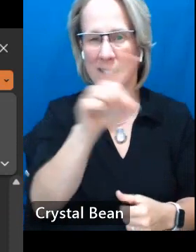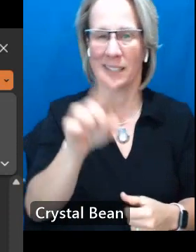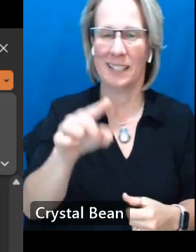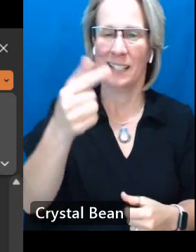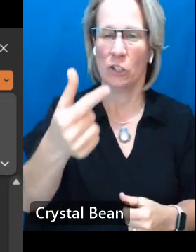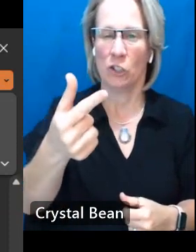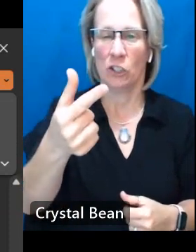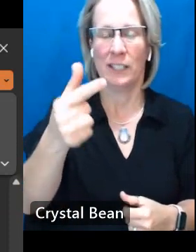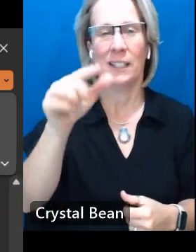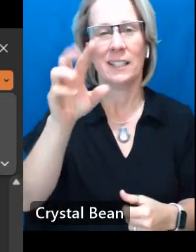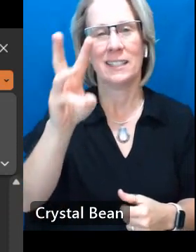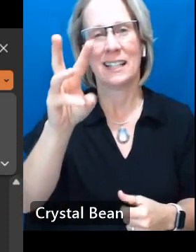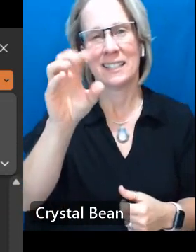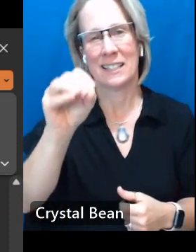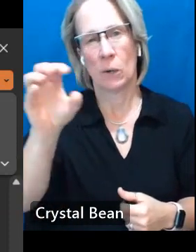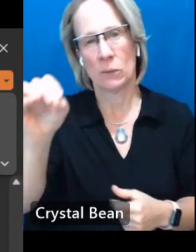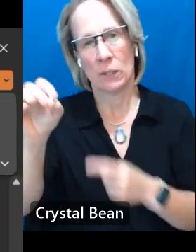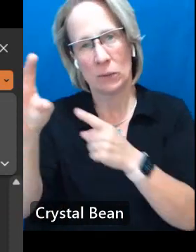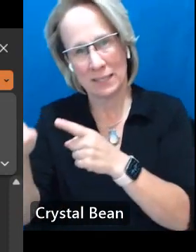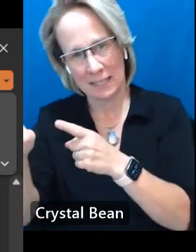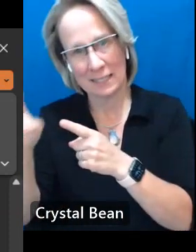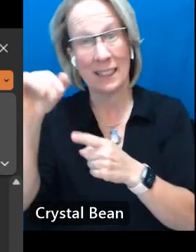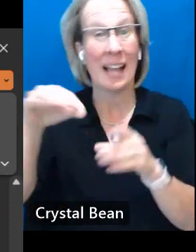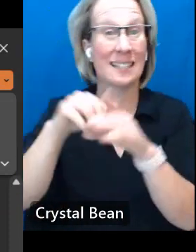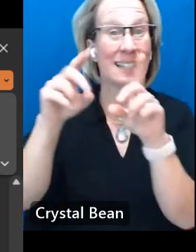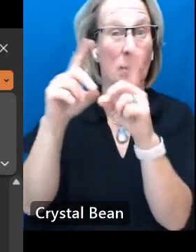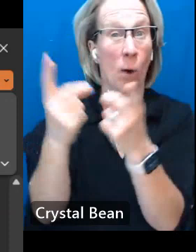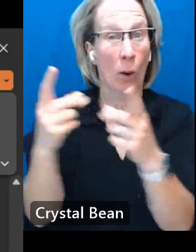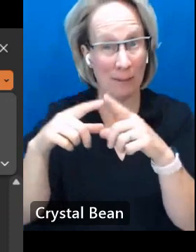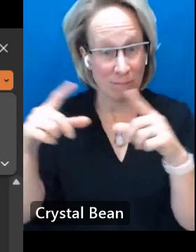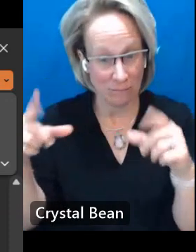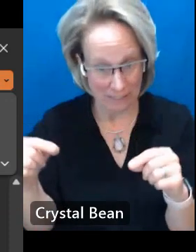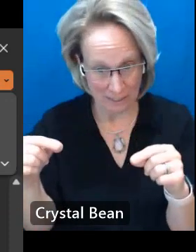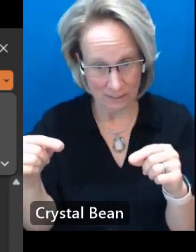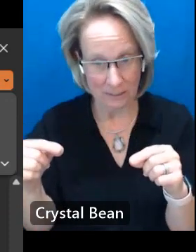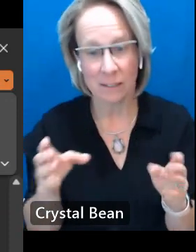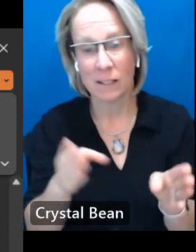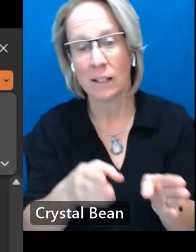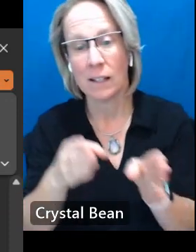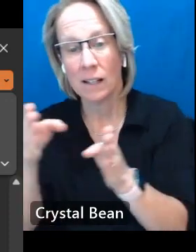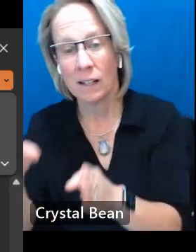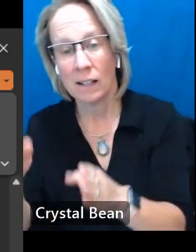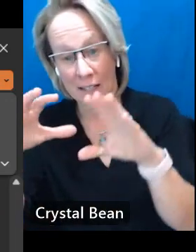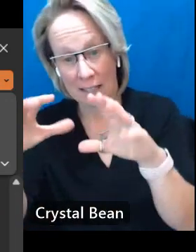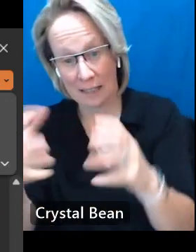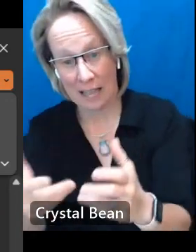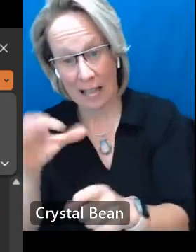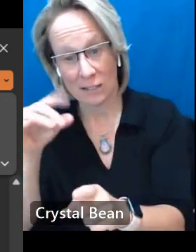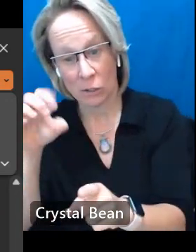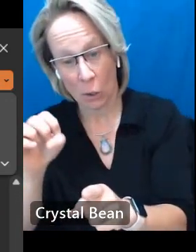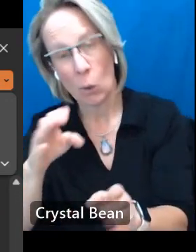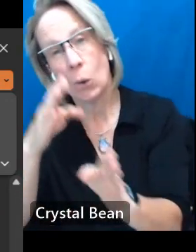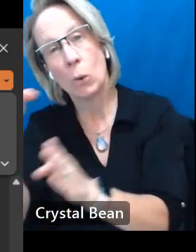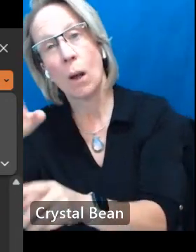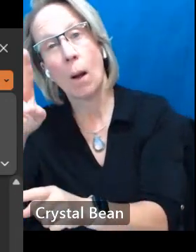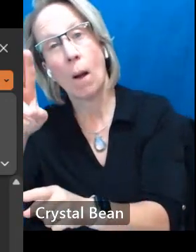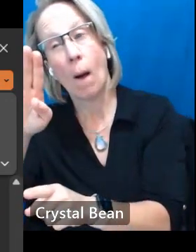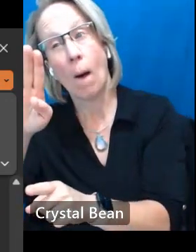ZG6006. See that in the department field in the middle there. Class code BUDREF 922. So I wanted to know what the budget was in fiscal